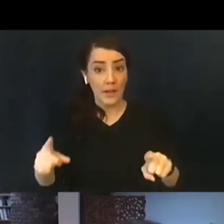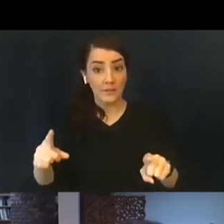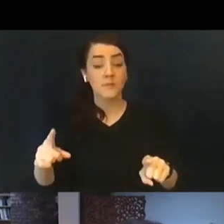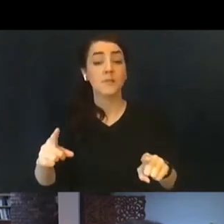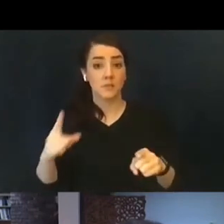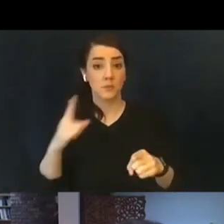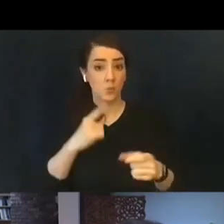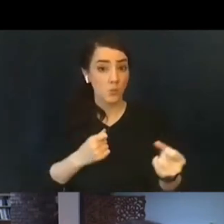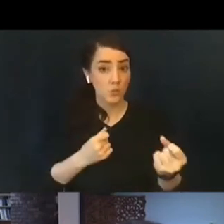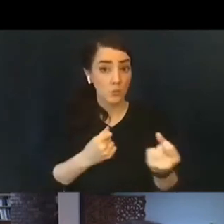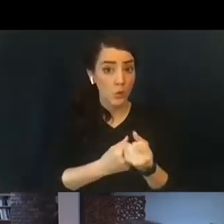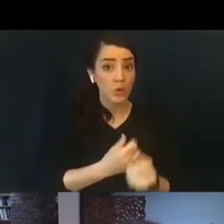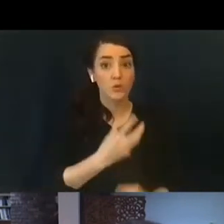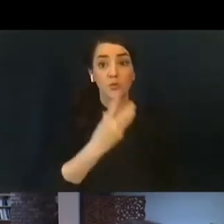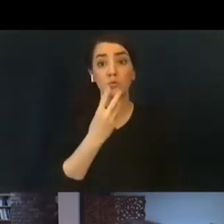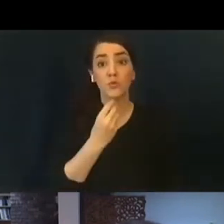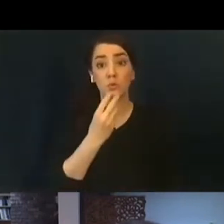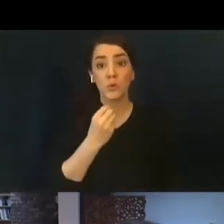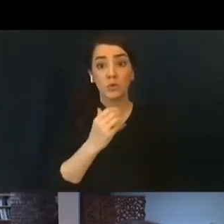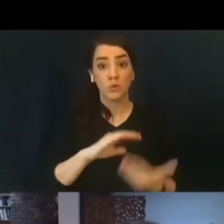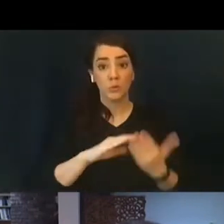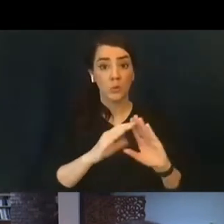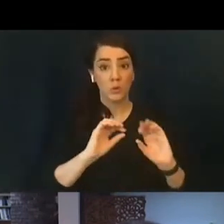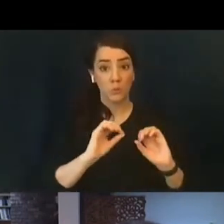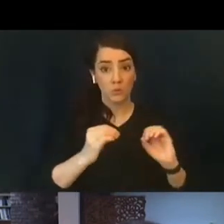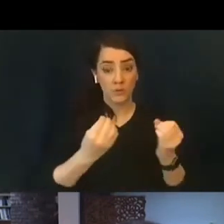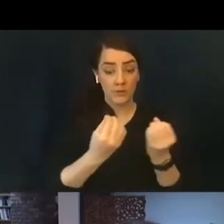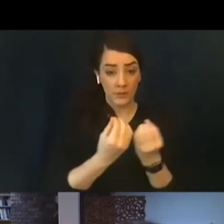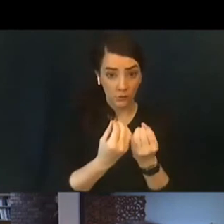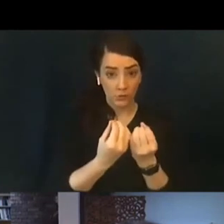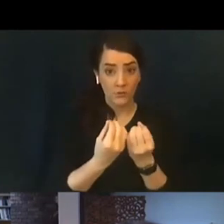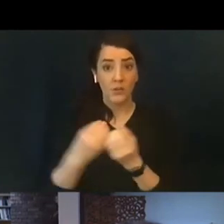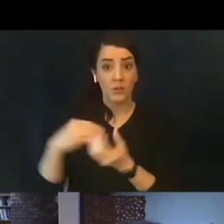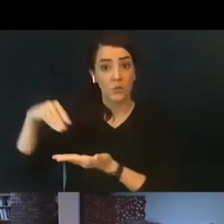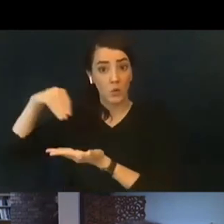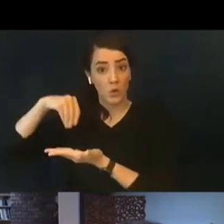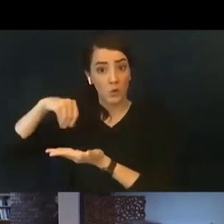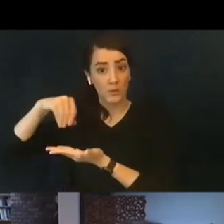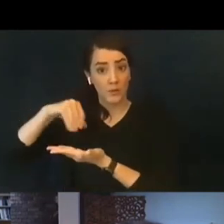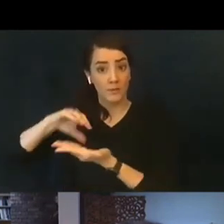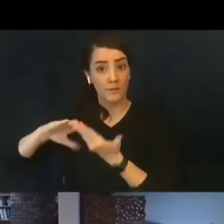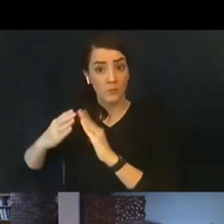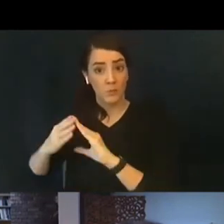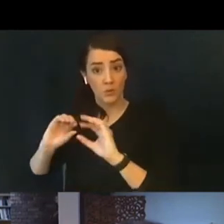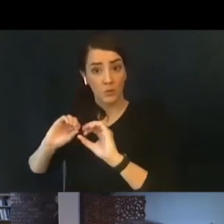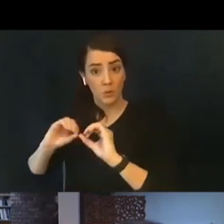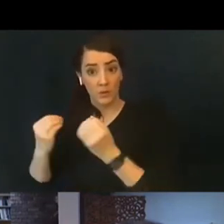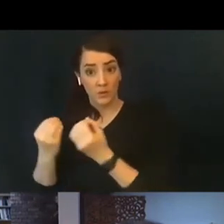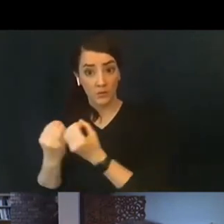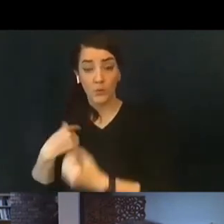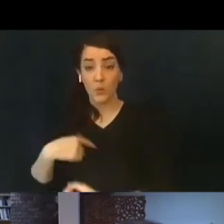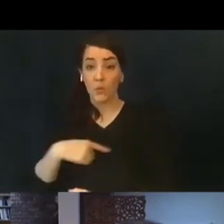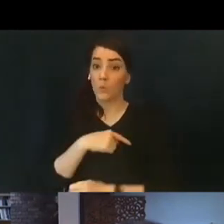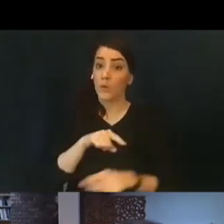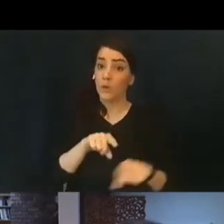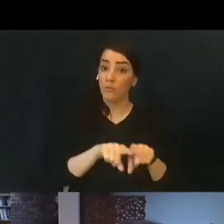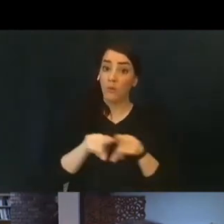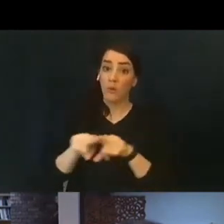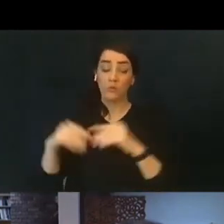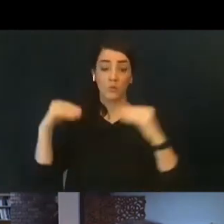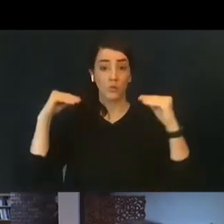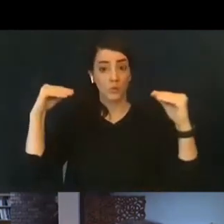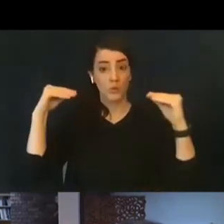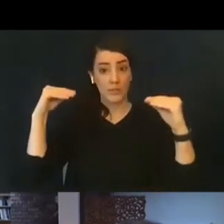organize. Uh, we also, uh, teach about, uh, Holocaust and Armenian